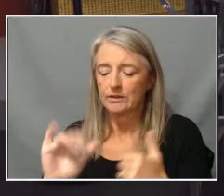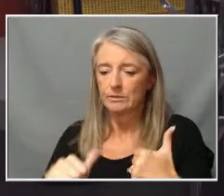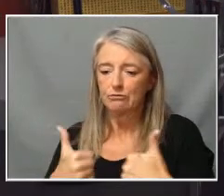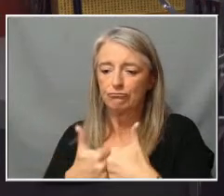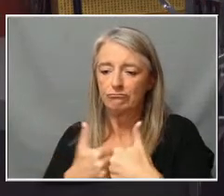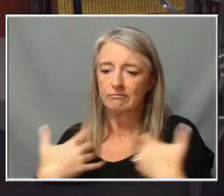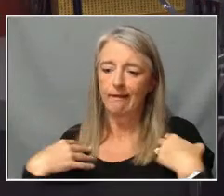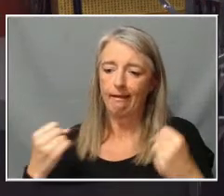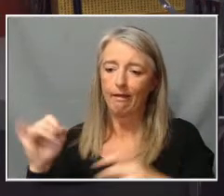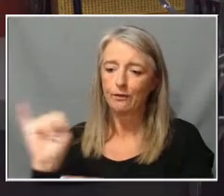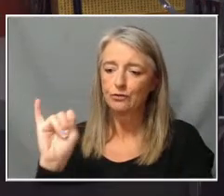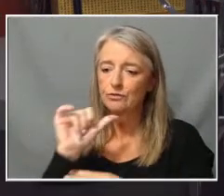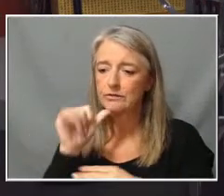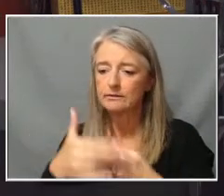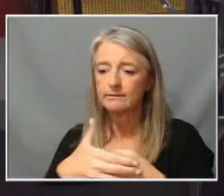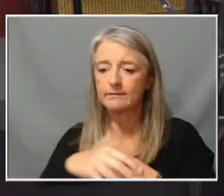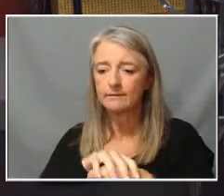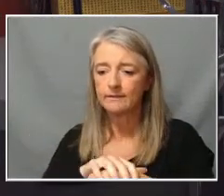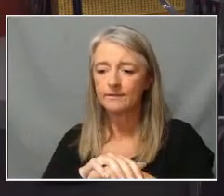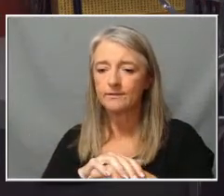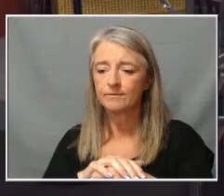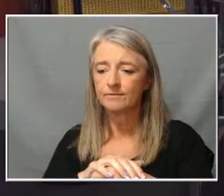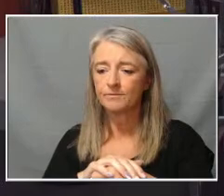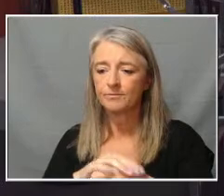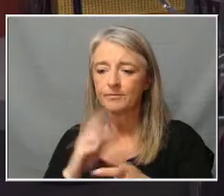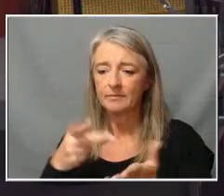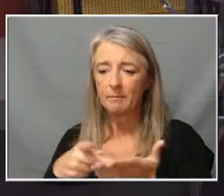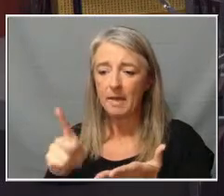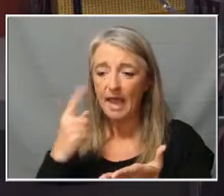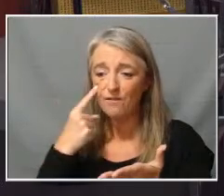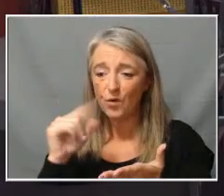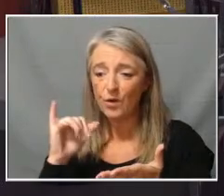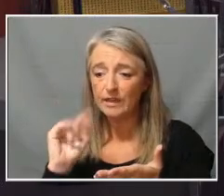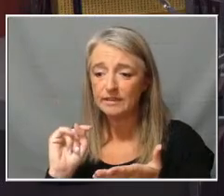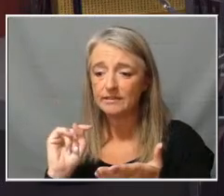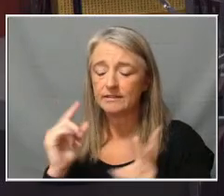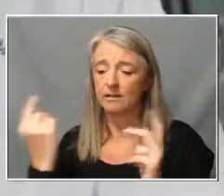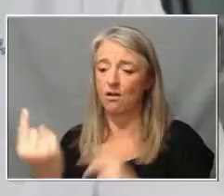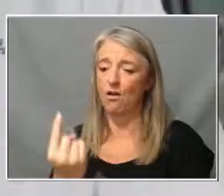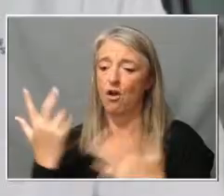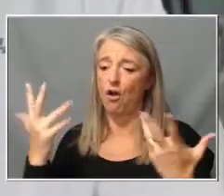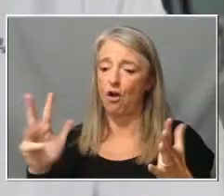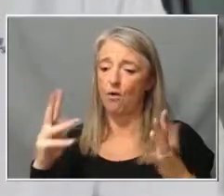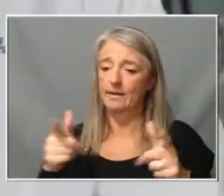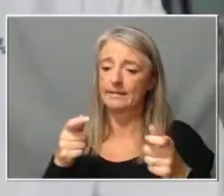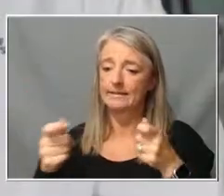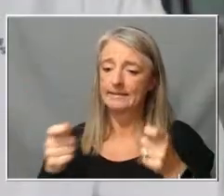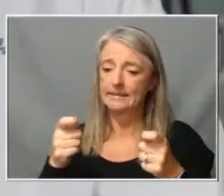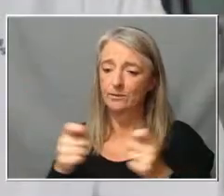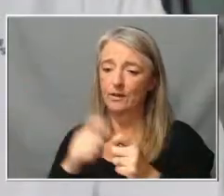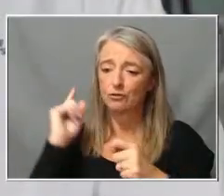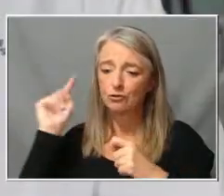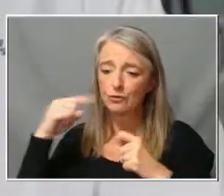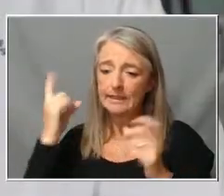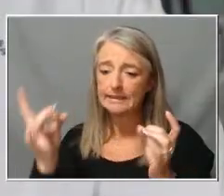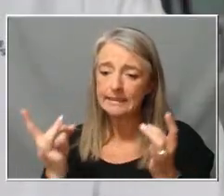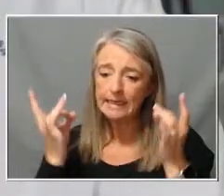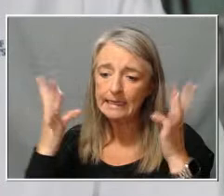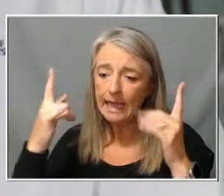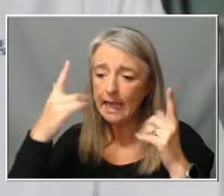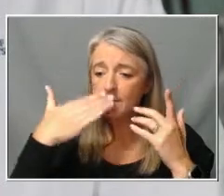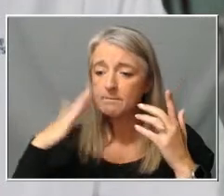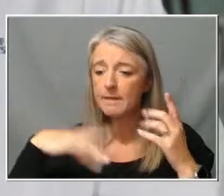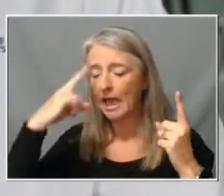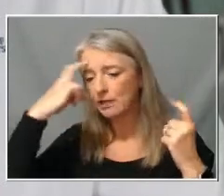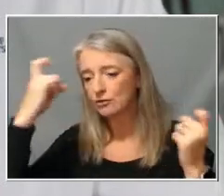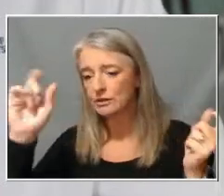insurance and not being able to pay for it. Exactly. It's You've already had to deal with this crazy nightmare and this huge change